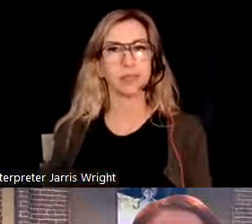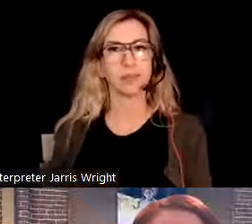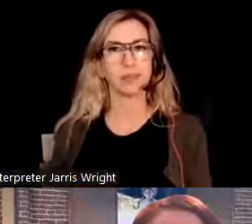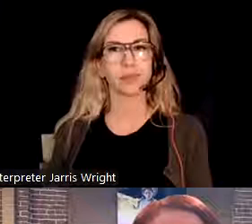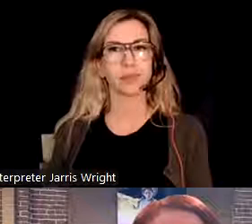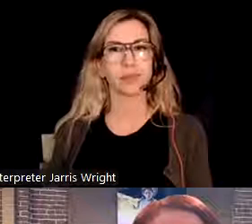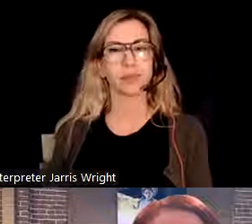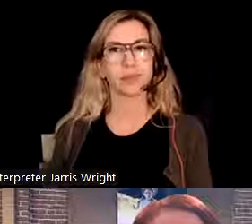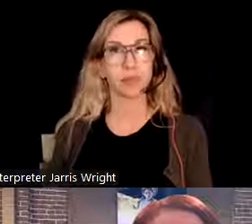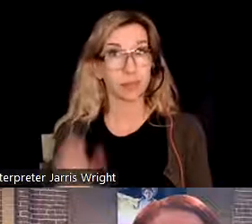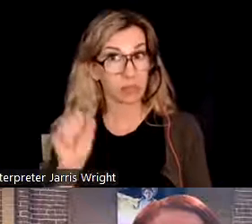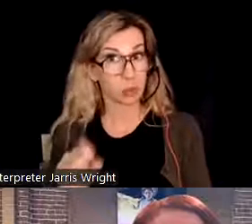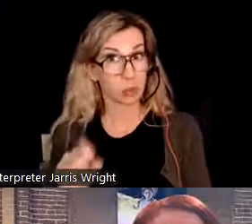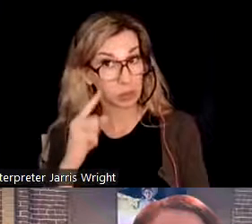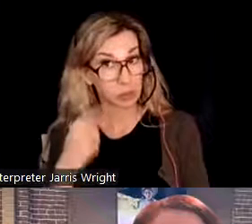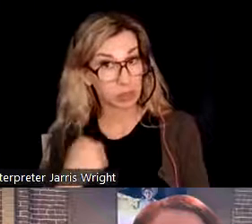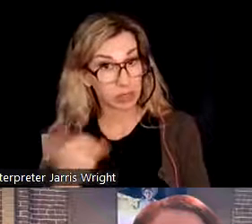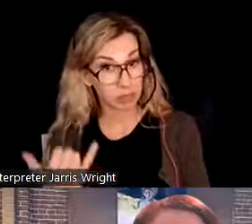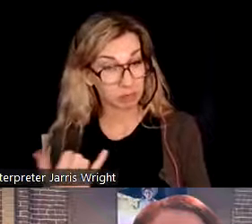Can you hear me?